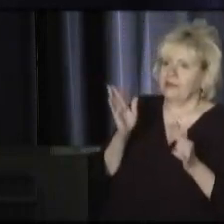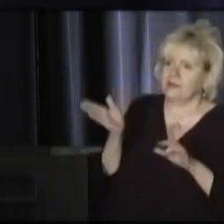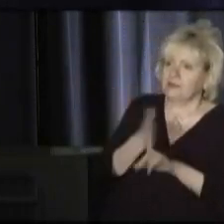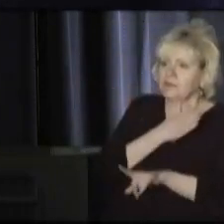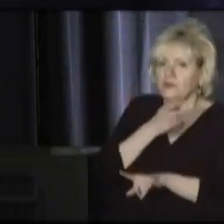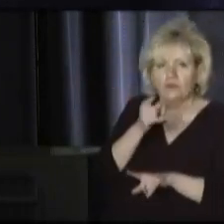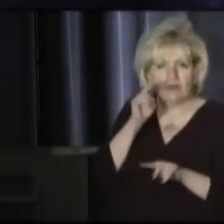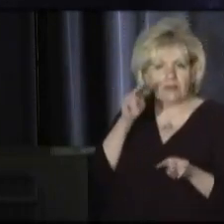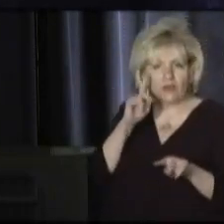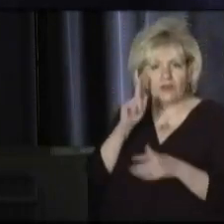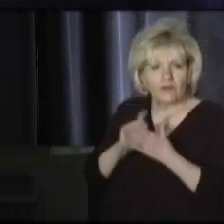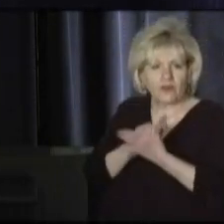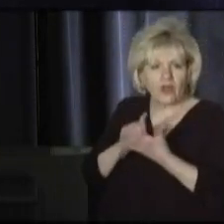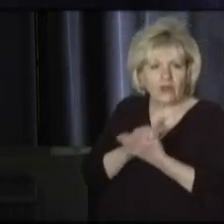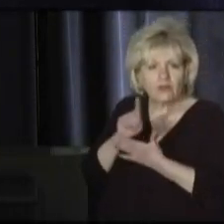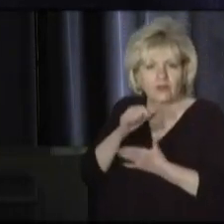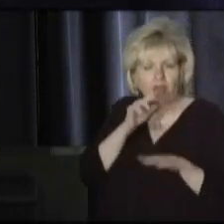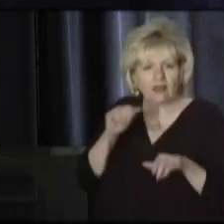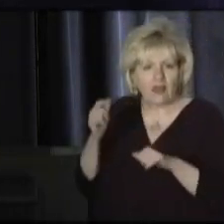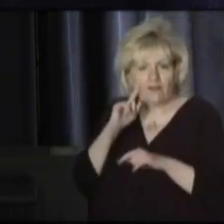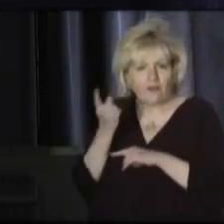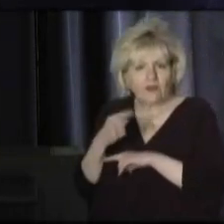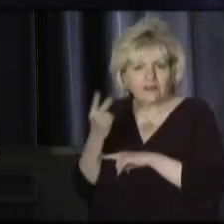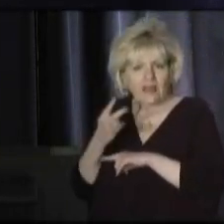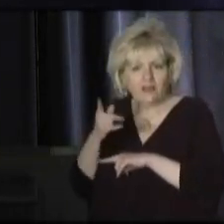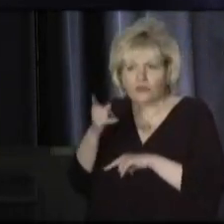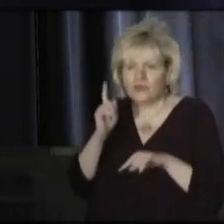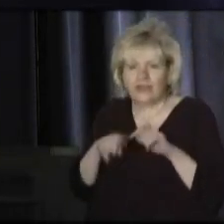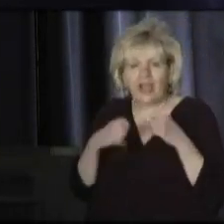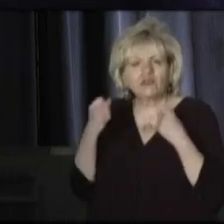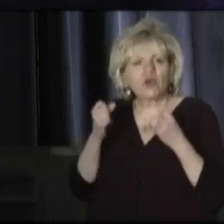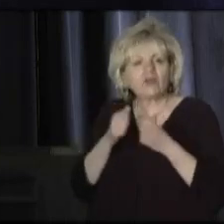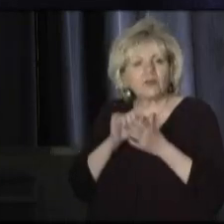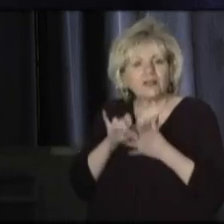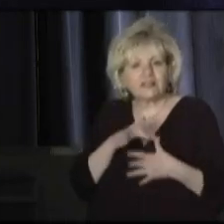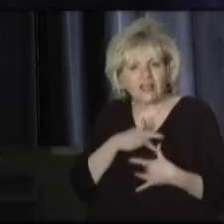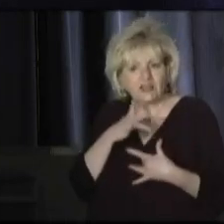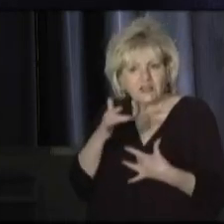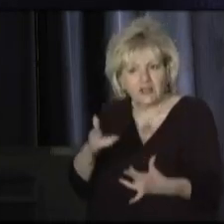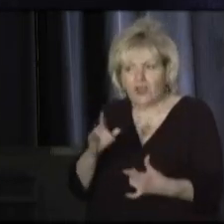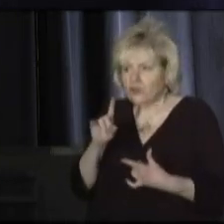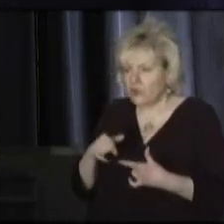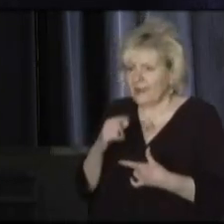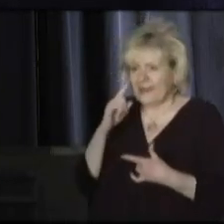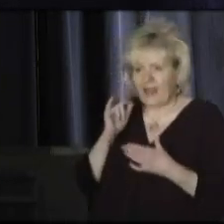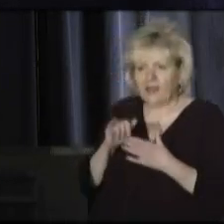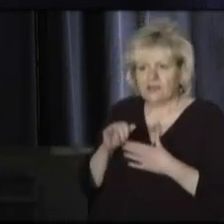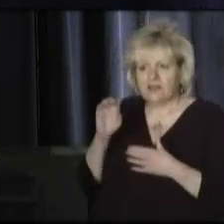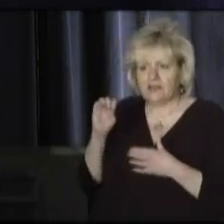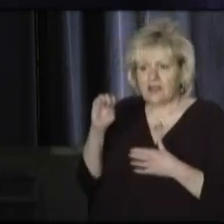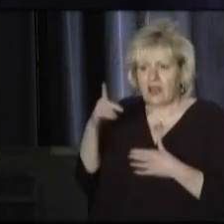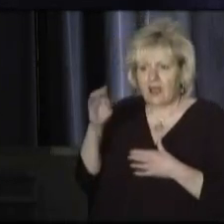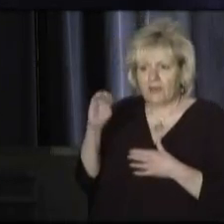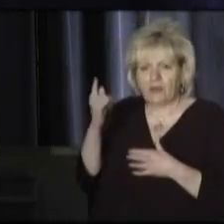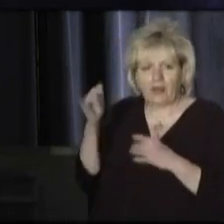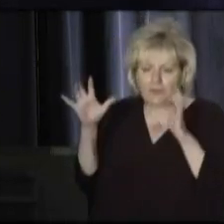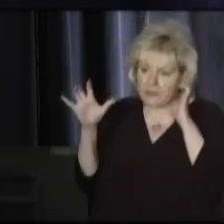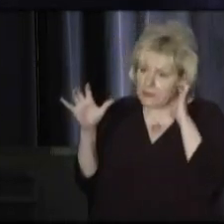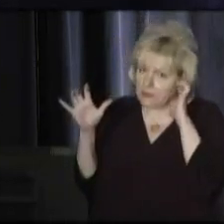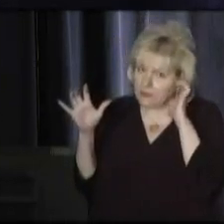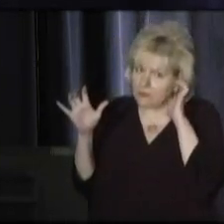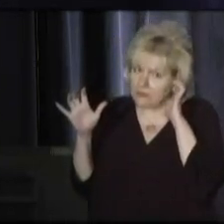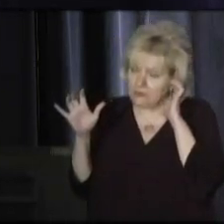inseparable simultaneity, but now she was on the other side of something, ahead of me, already a new day. That